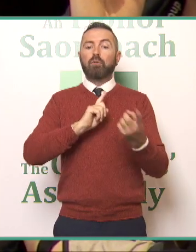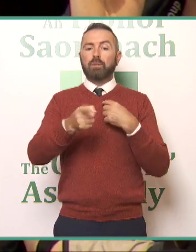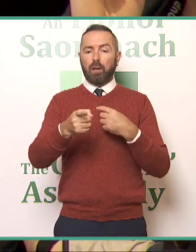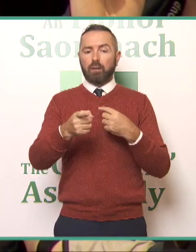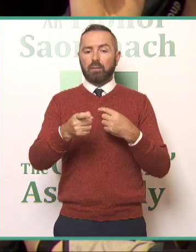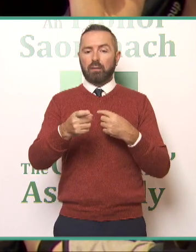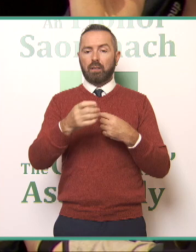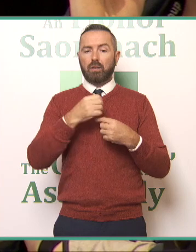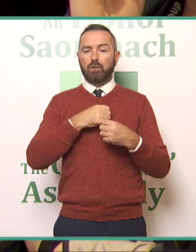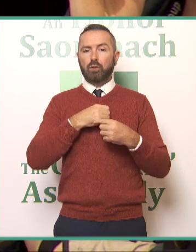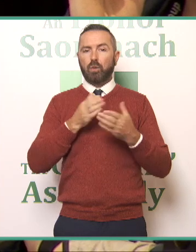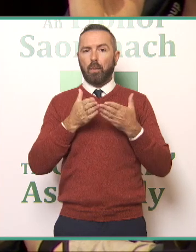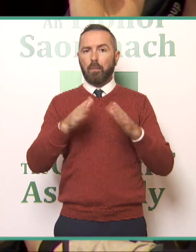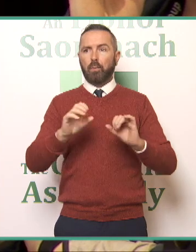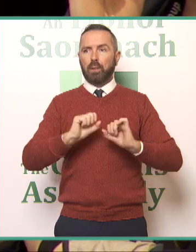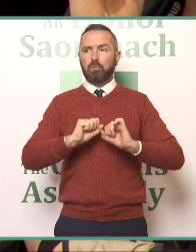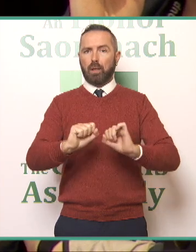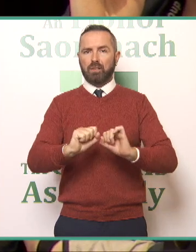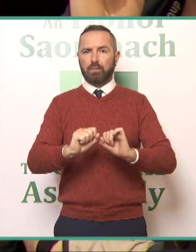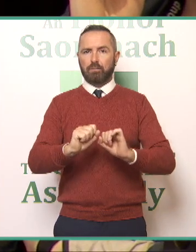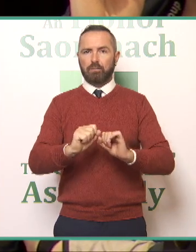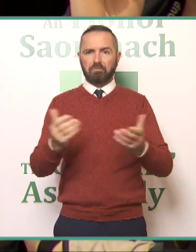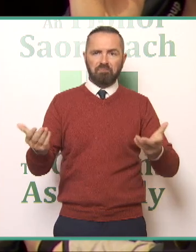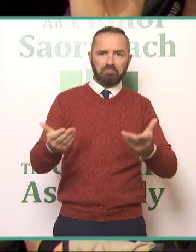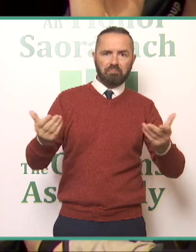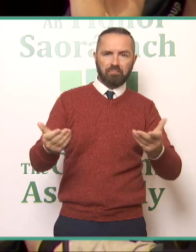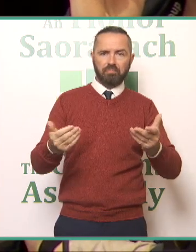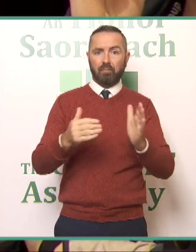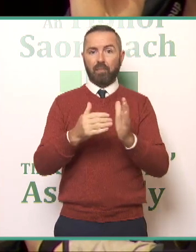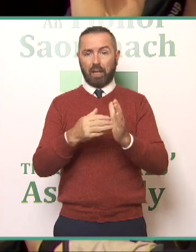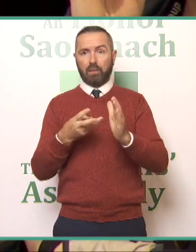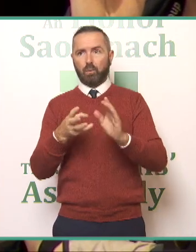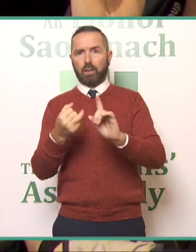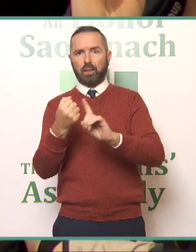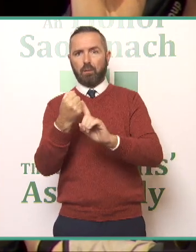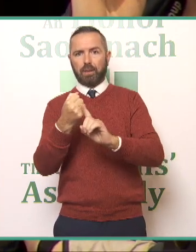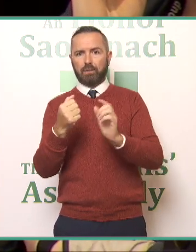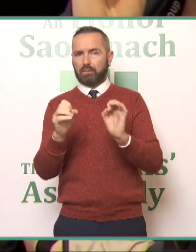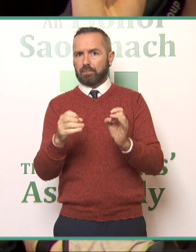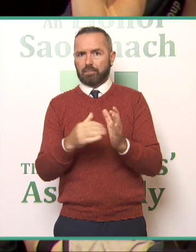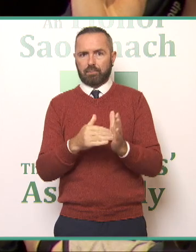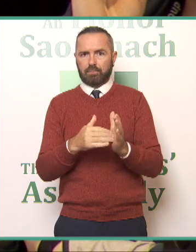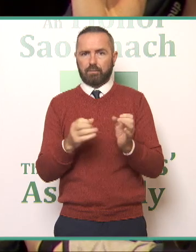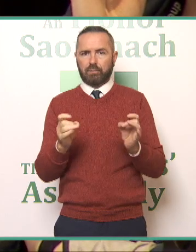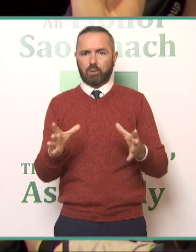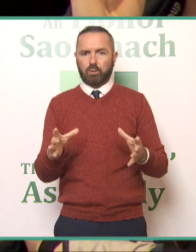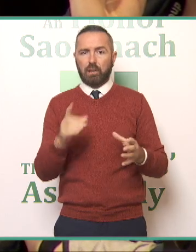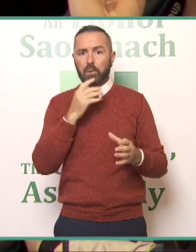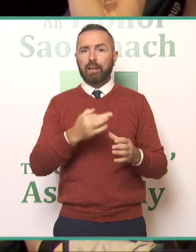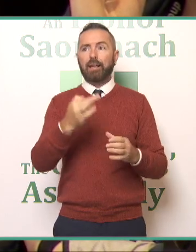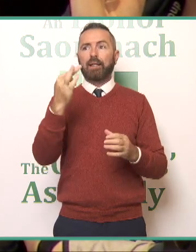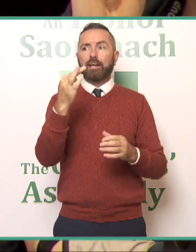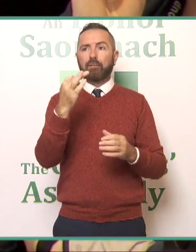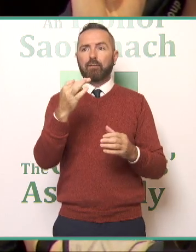to public pressure and they will respond to policy. Yes, they will lobby, but if the policy coming out, let's say in our recommendations,